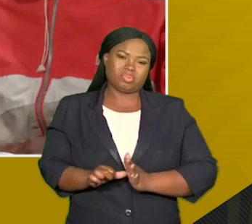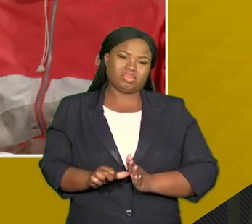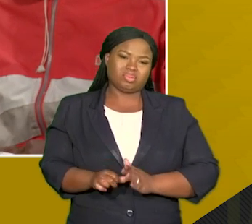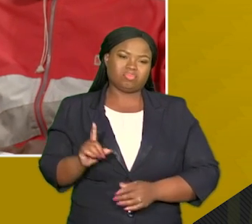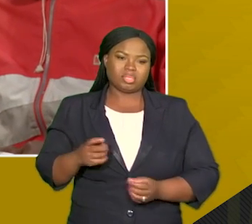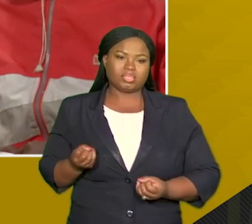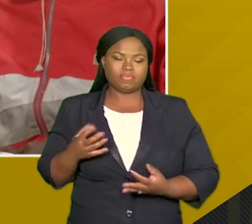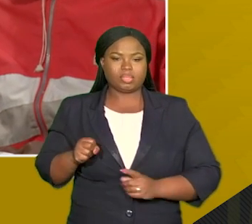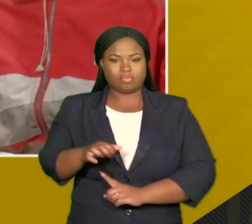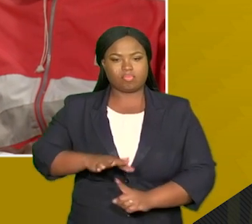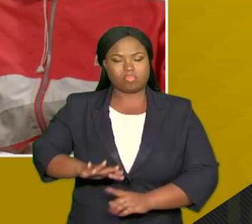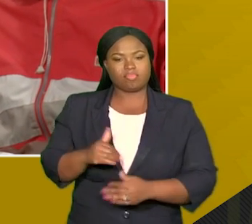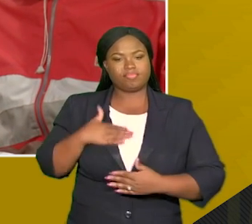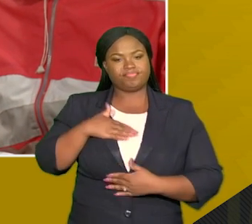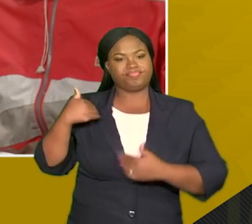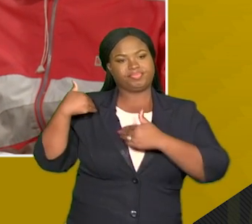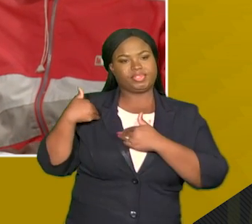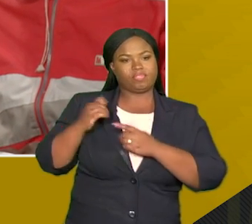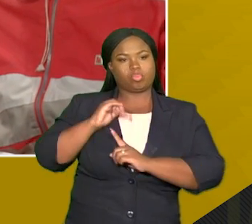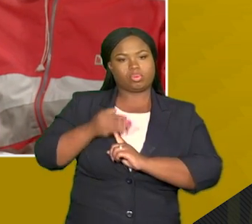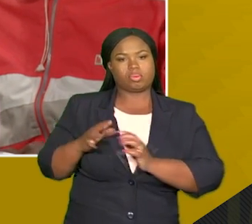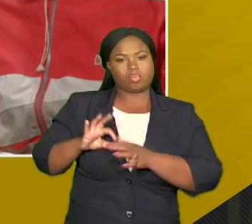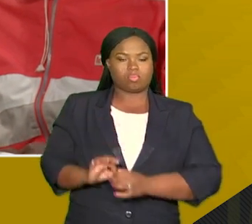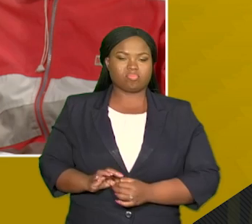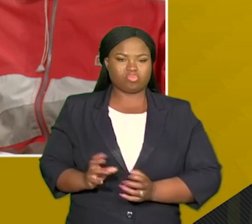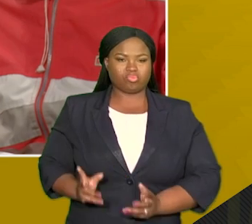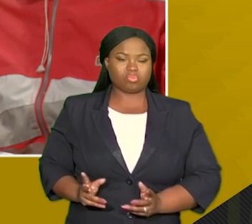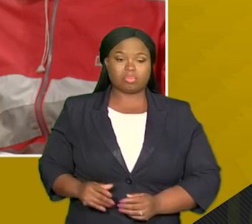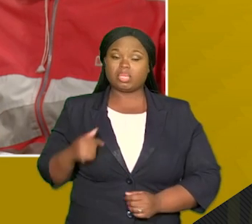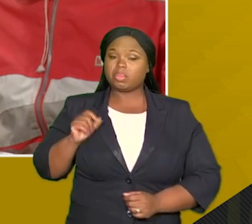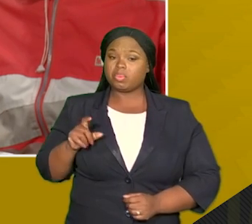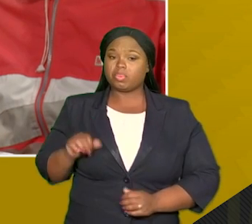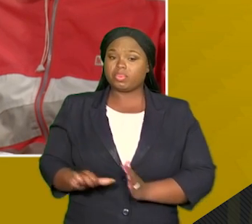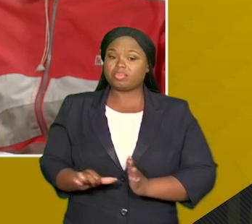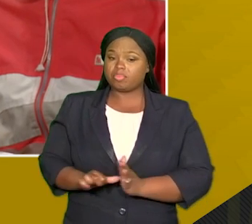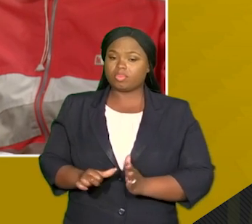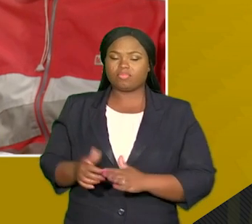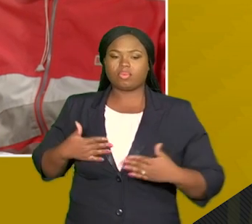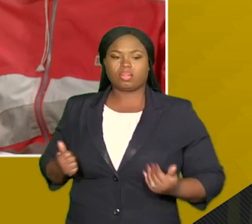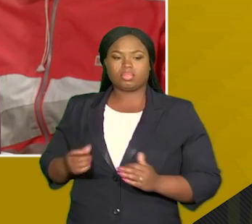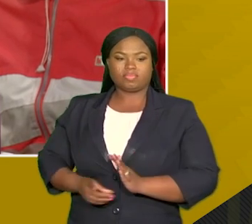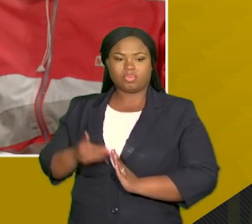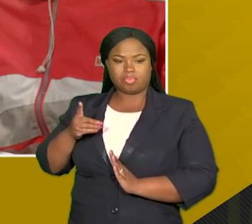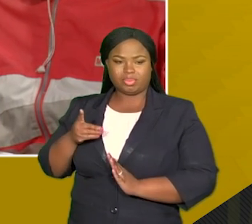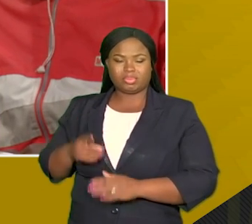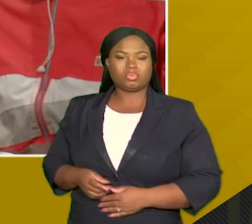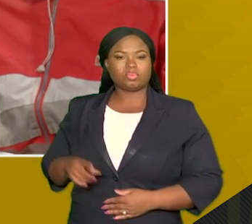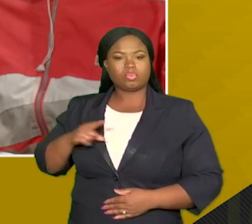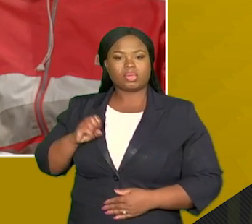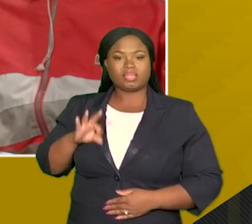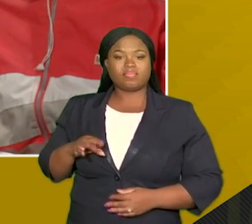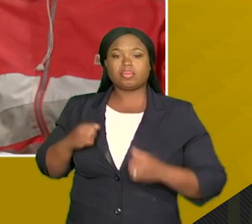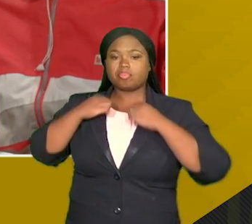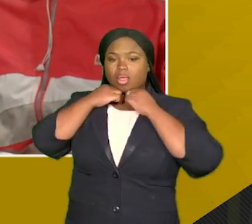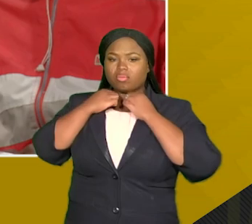environment where they feel safe and protected at home. And this is such an essential part of healthy development, that when a parent